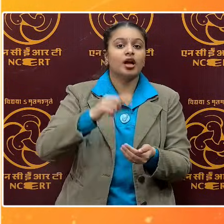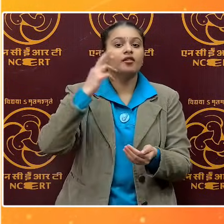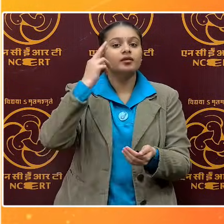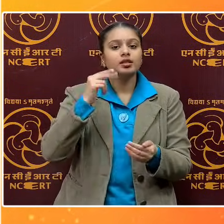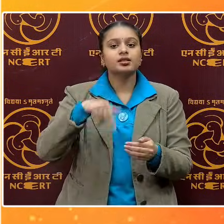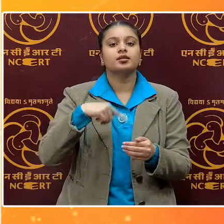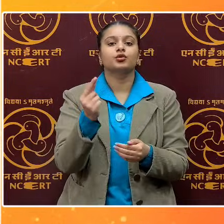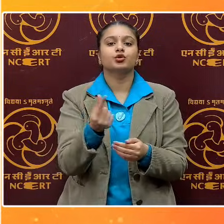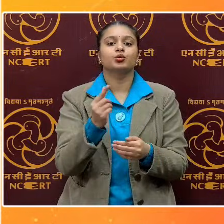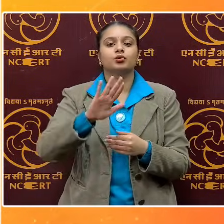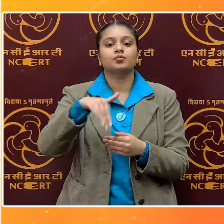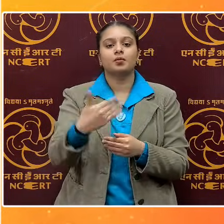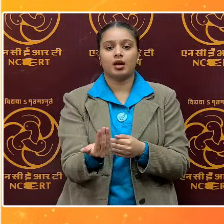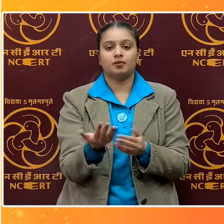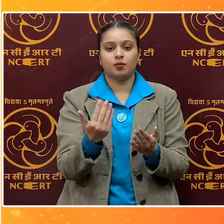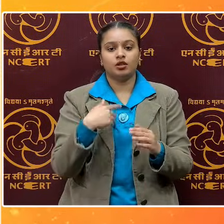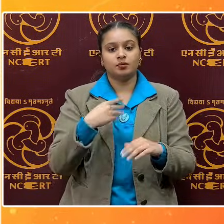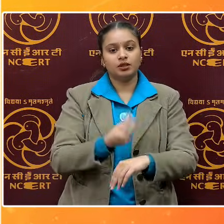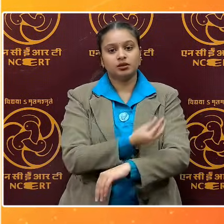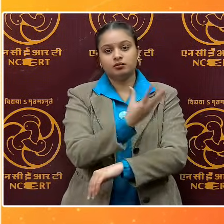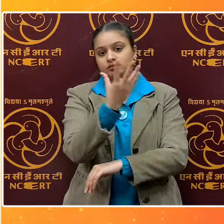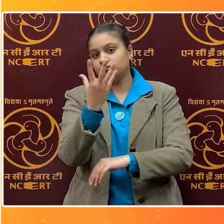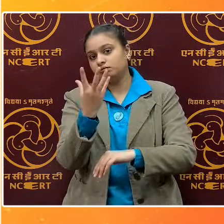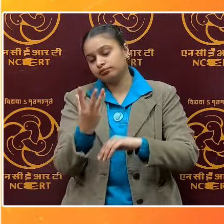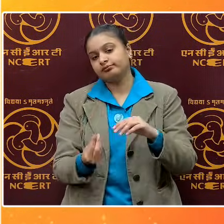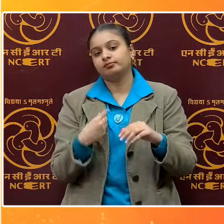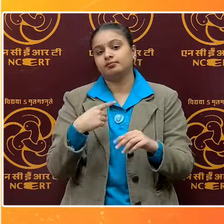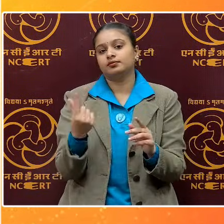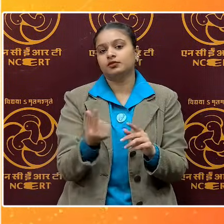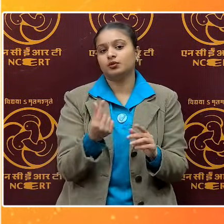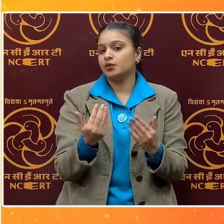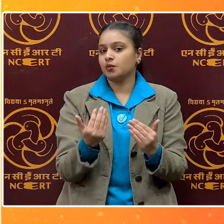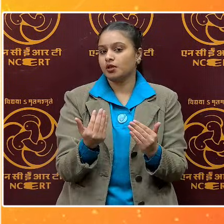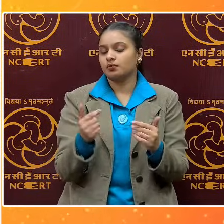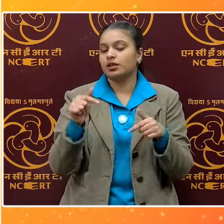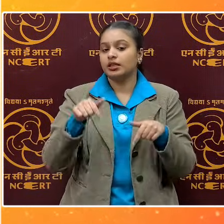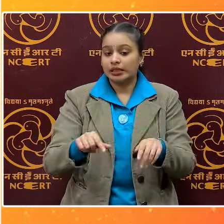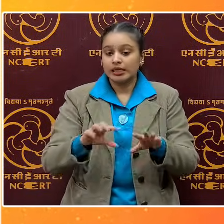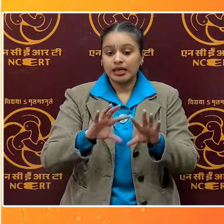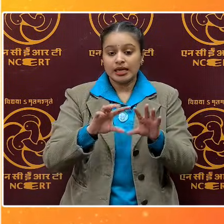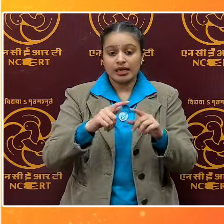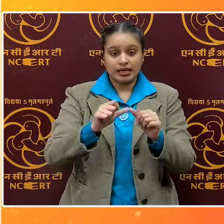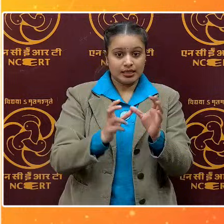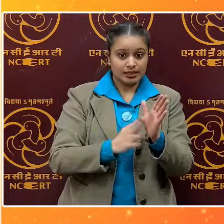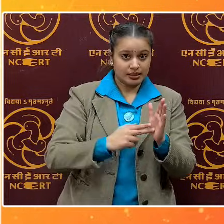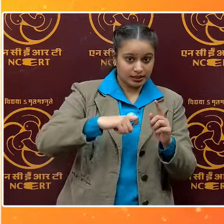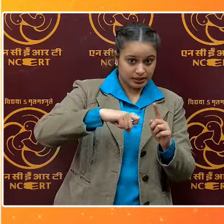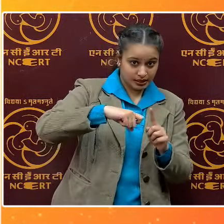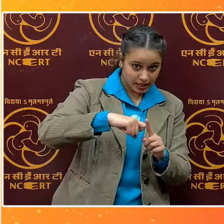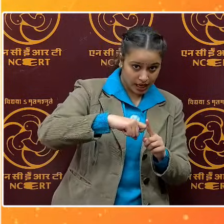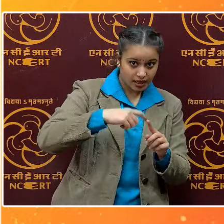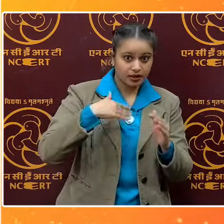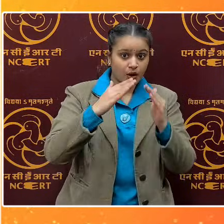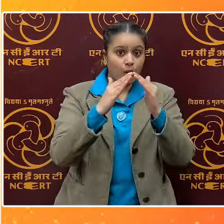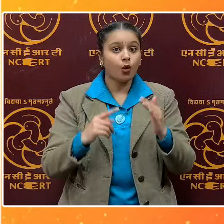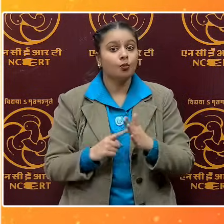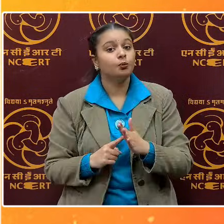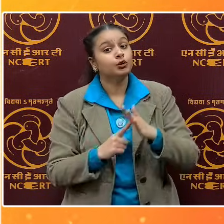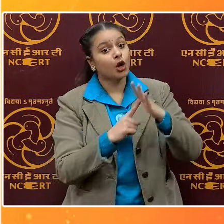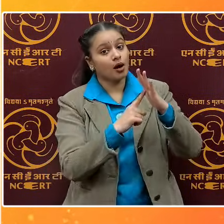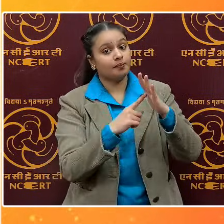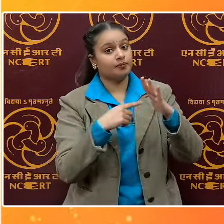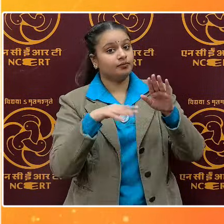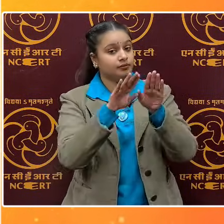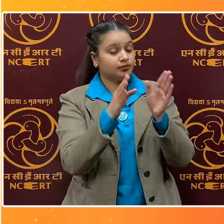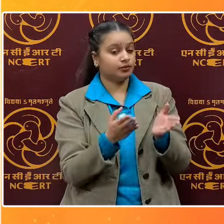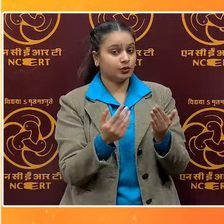can use it Later. throughout the day. Right. Yes. So these tanks are kept on the rooftop. Now over here you